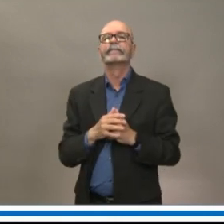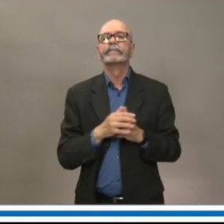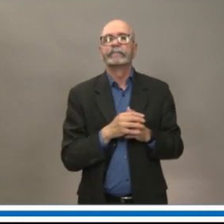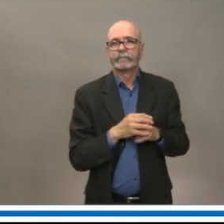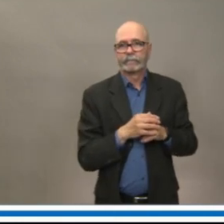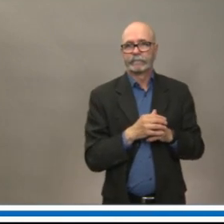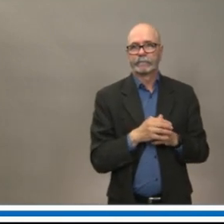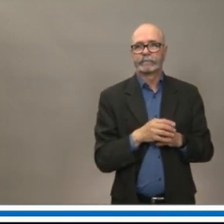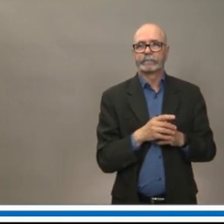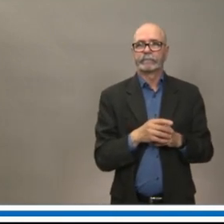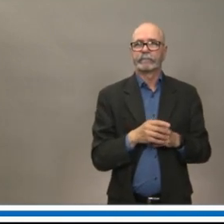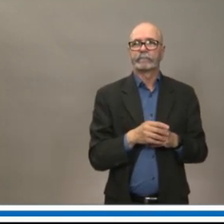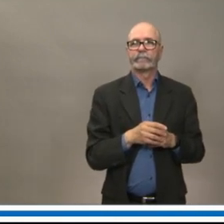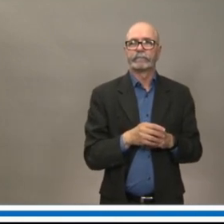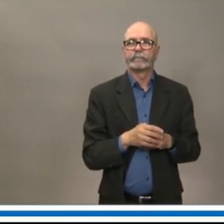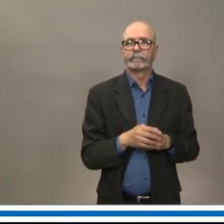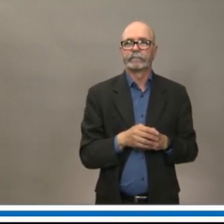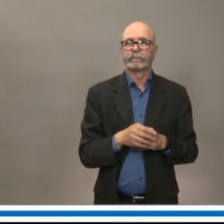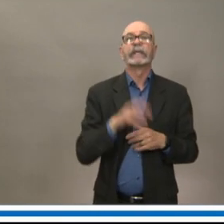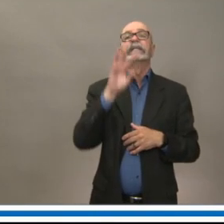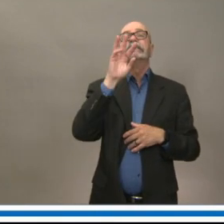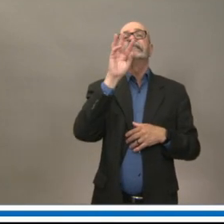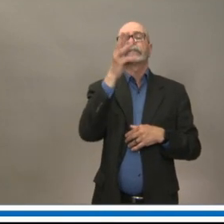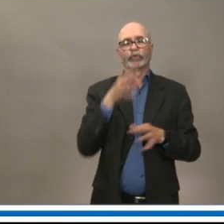with 6 Rivers News.